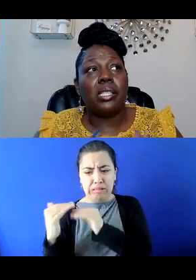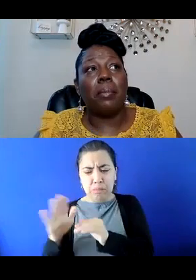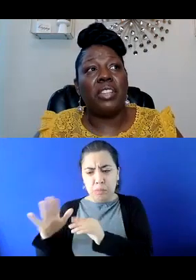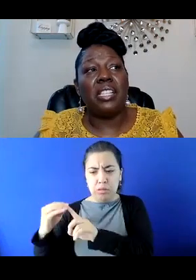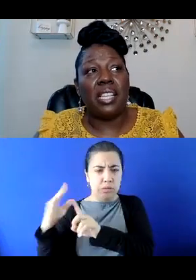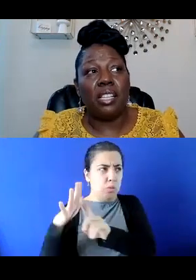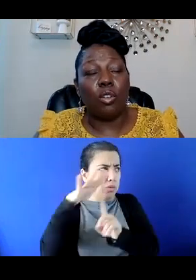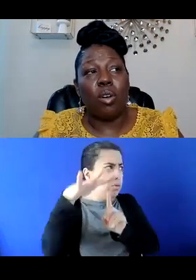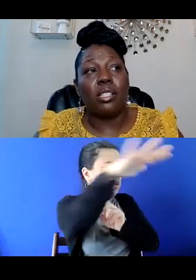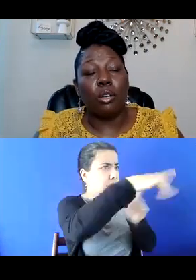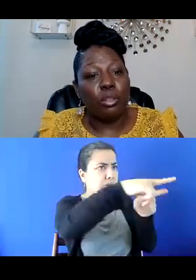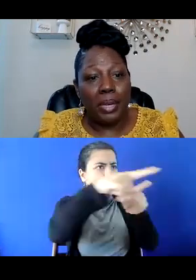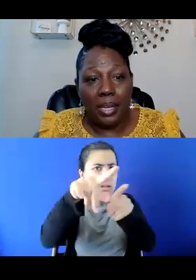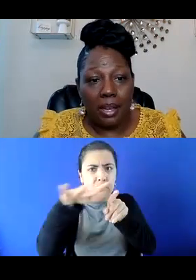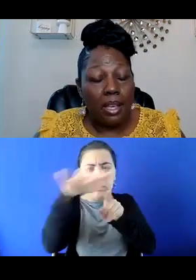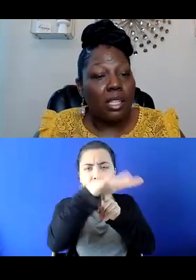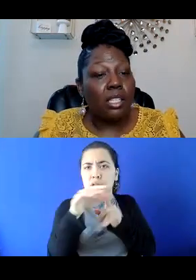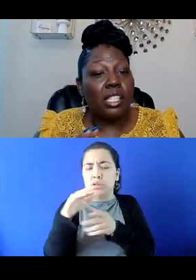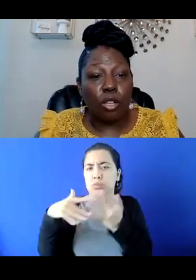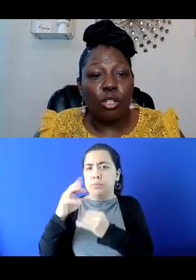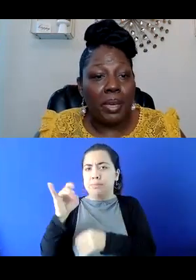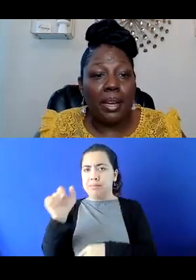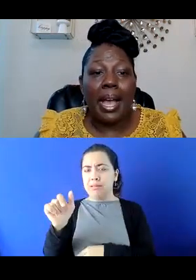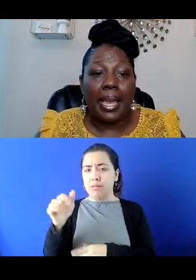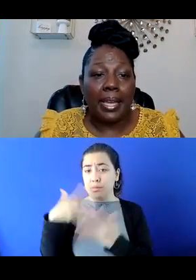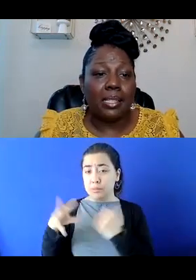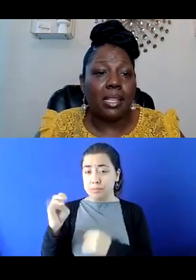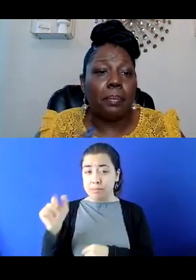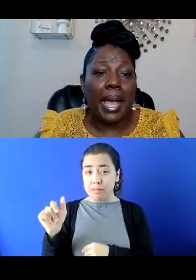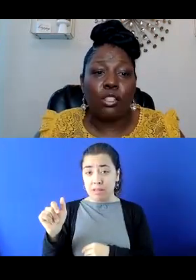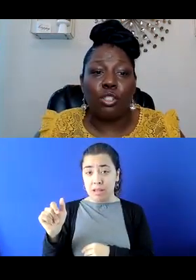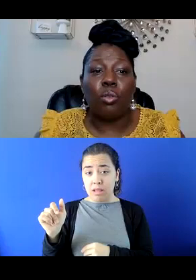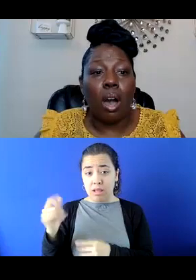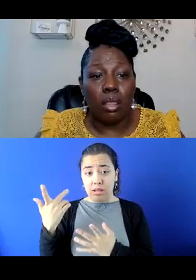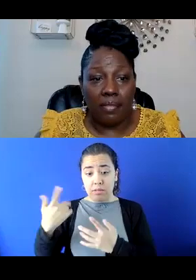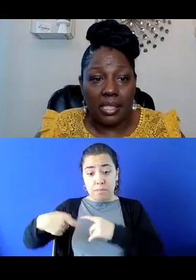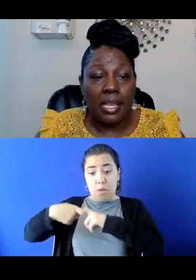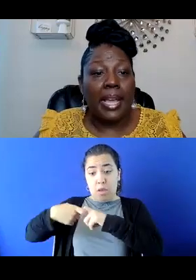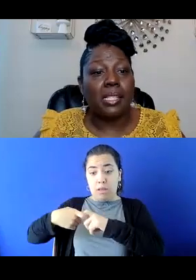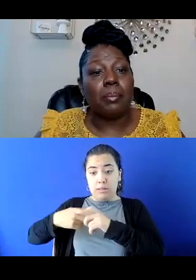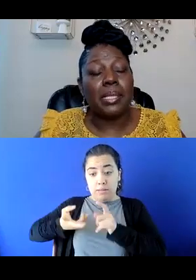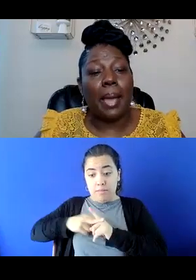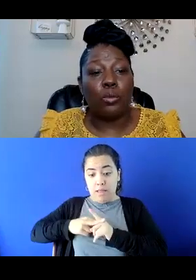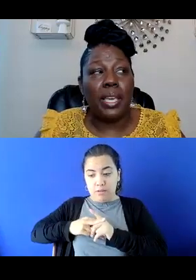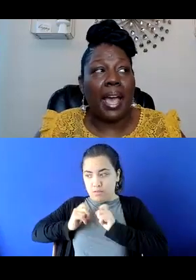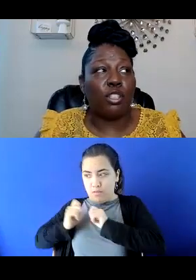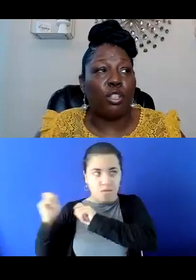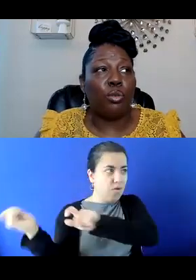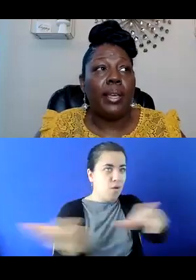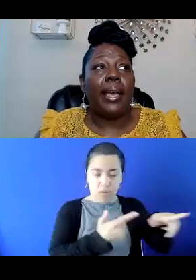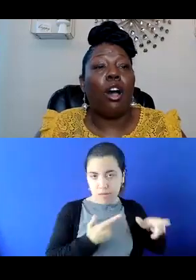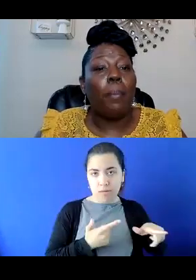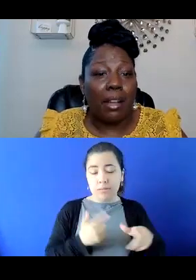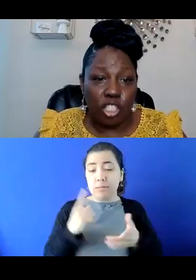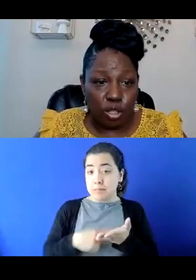to some of these things on social media. The social media hiatus applies to all of us. And sometimes we have